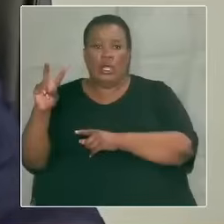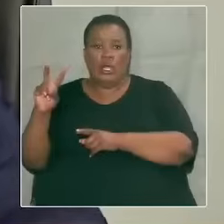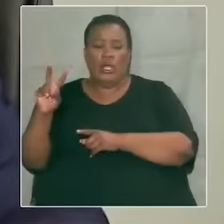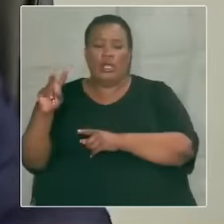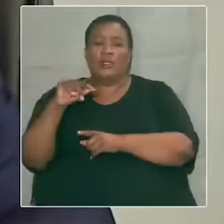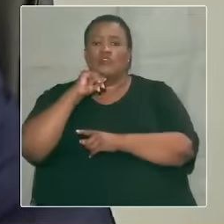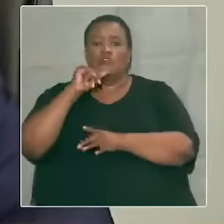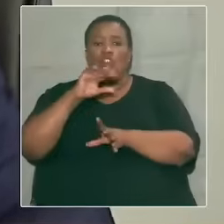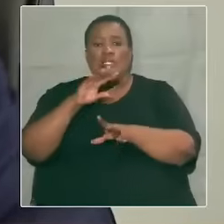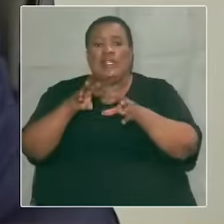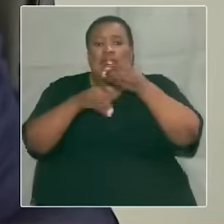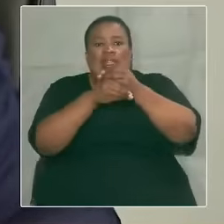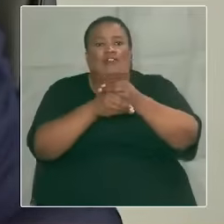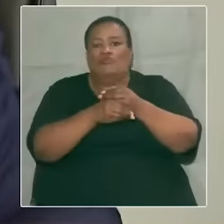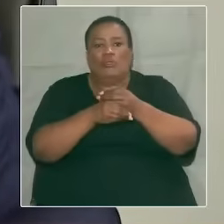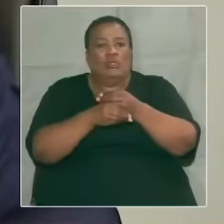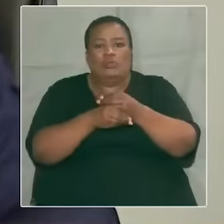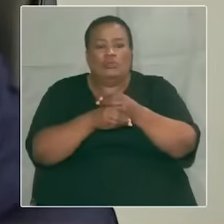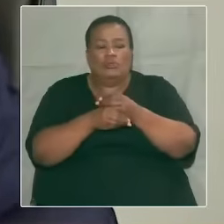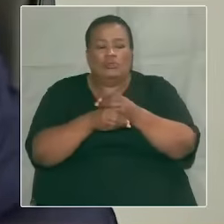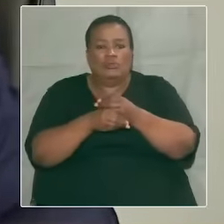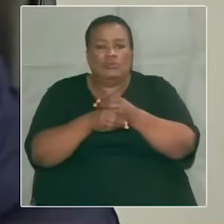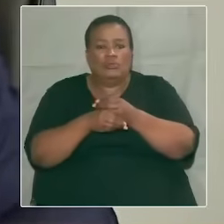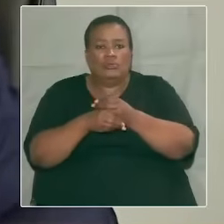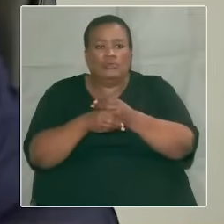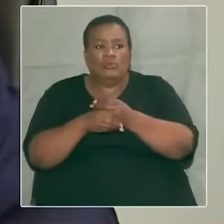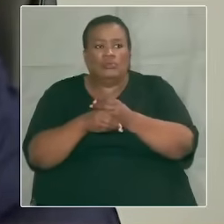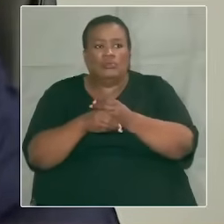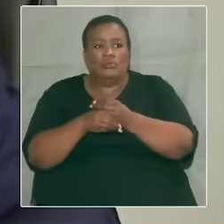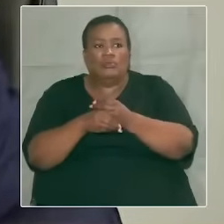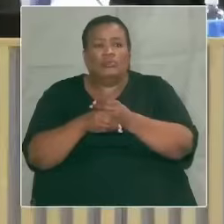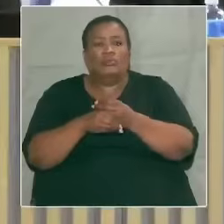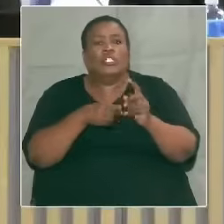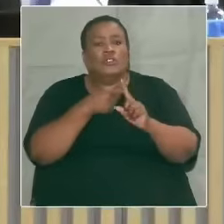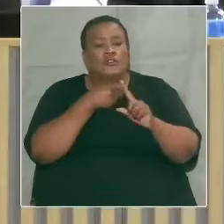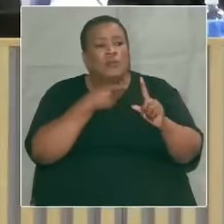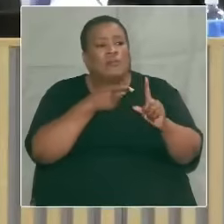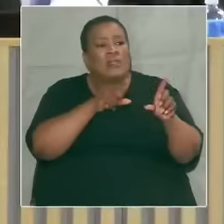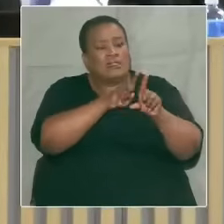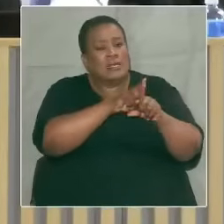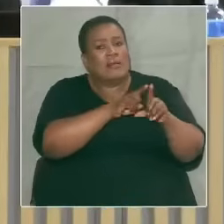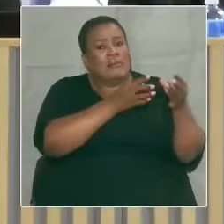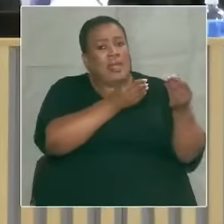above 612. It comes from the same